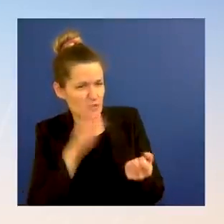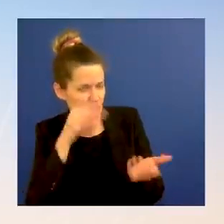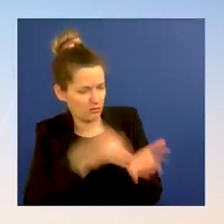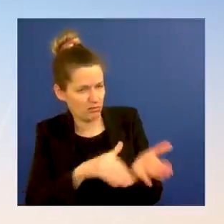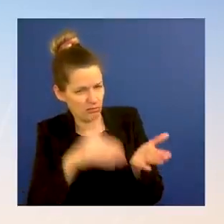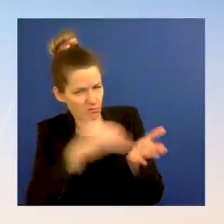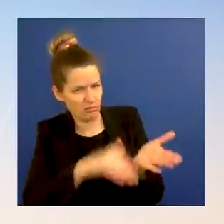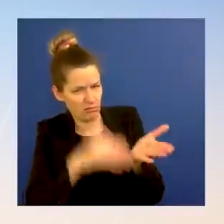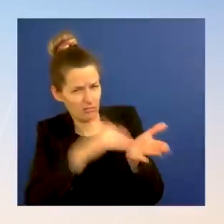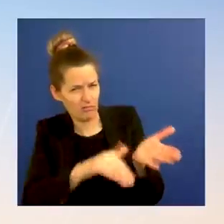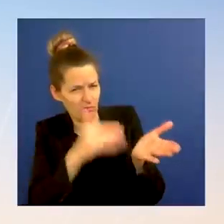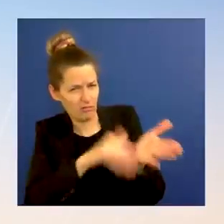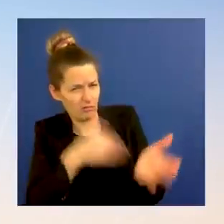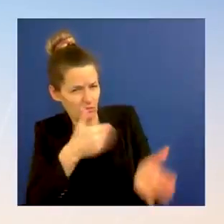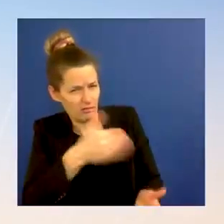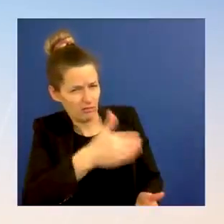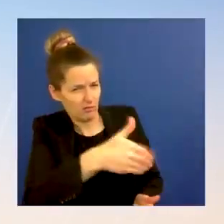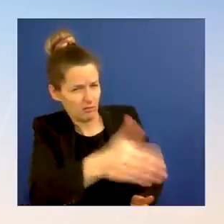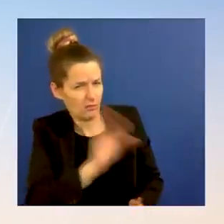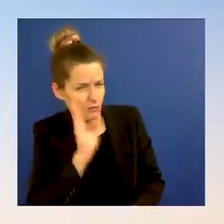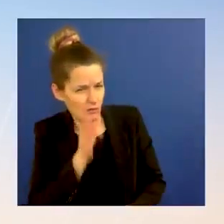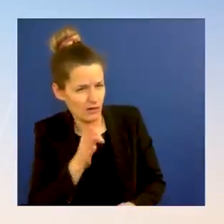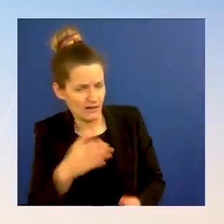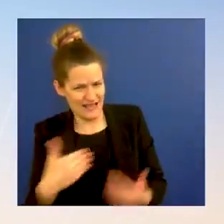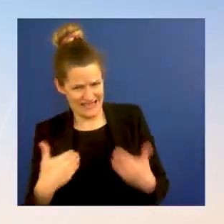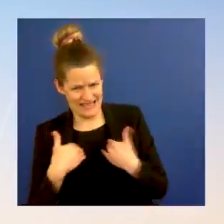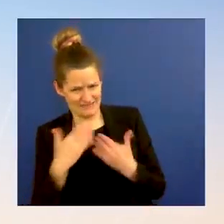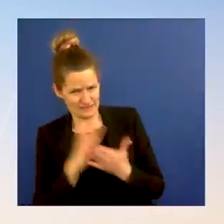the favor of Russia? Well, I don't know that the